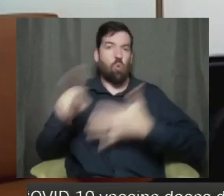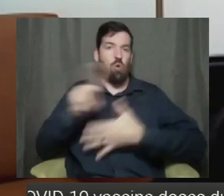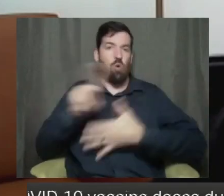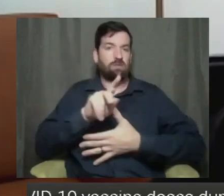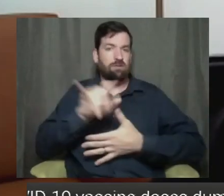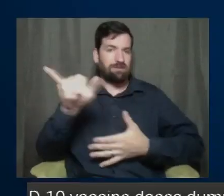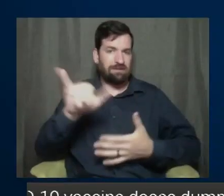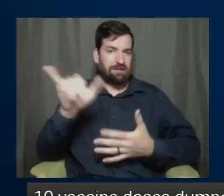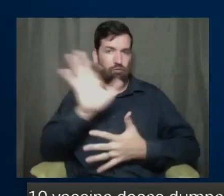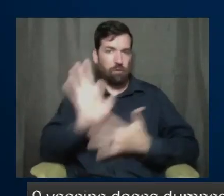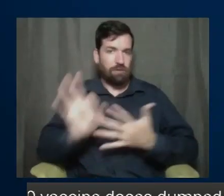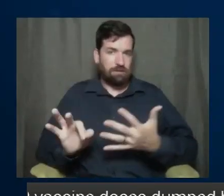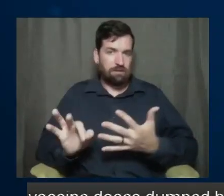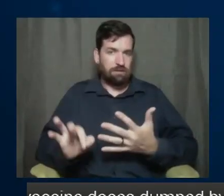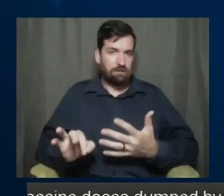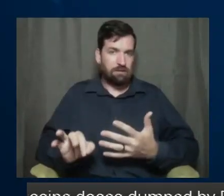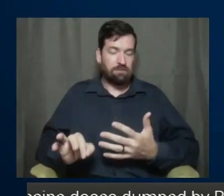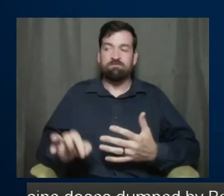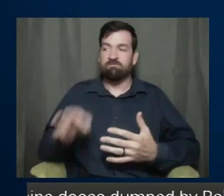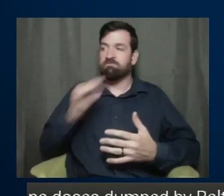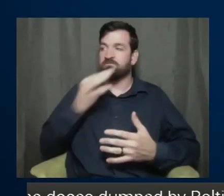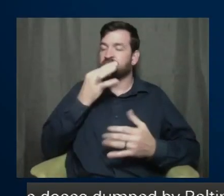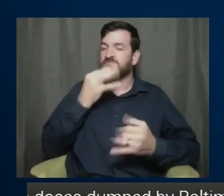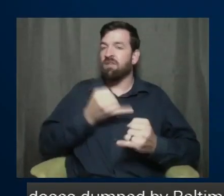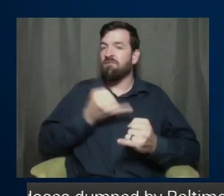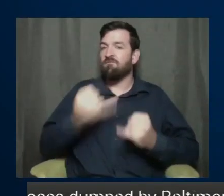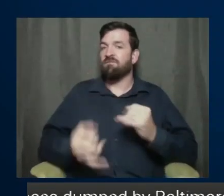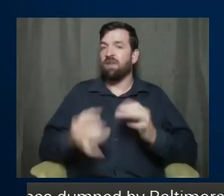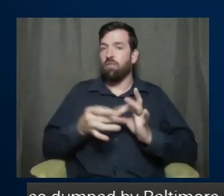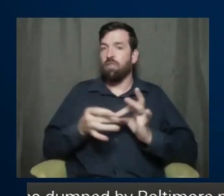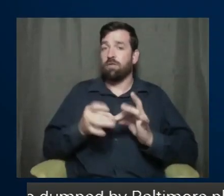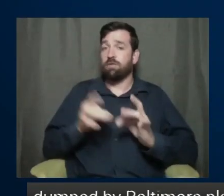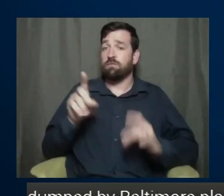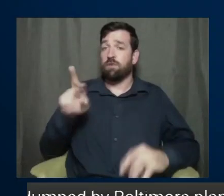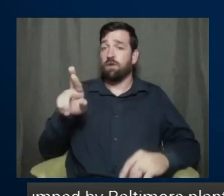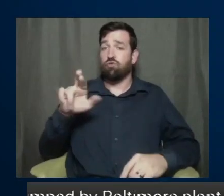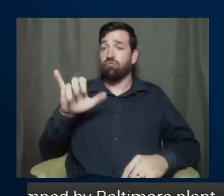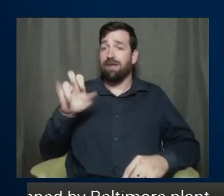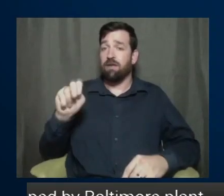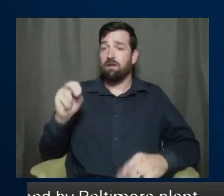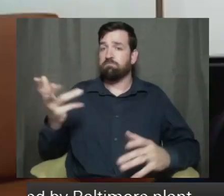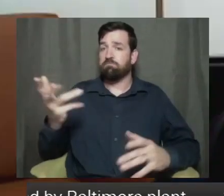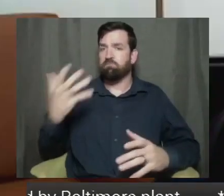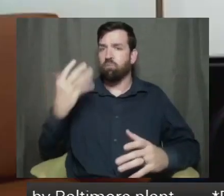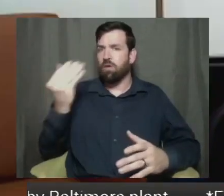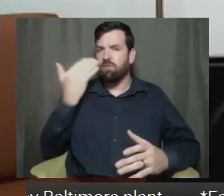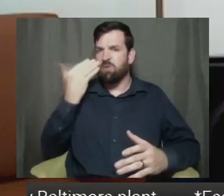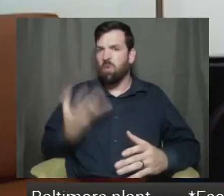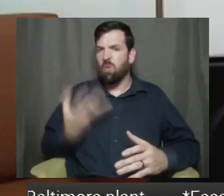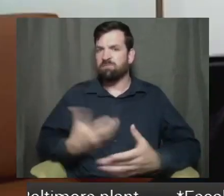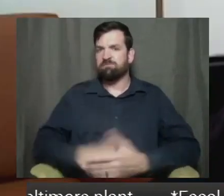choices. I want to get to our final thoughts. And Dr. Ryan, I'm just going to stay with you. What would you like us to know in closing today?